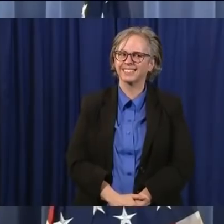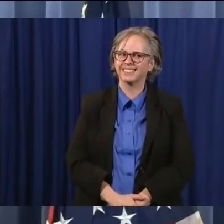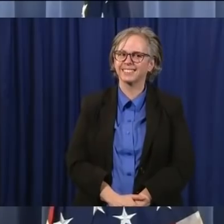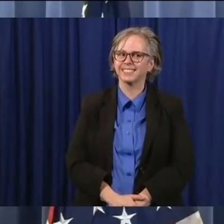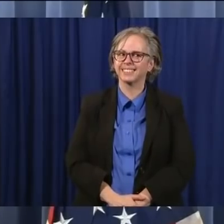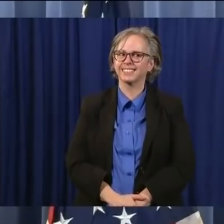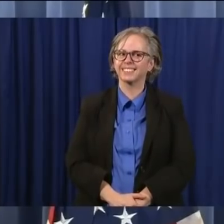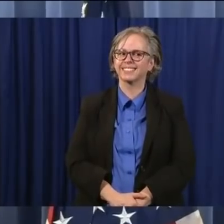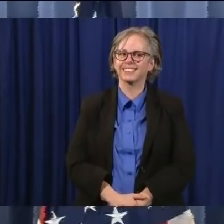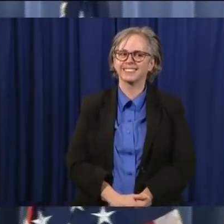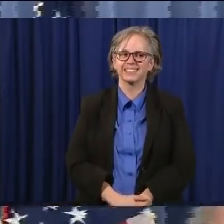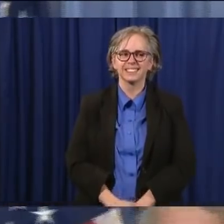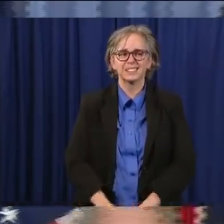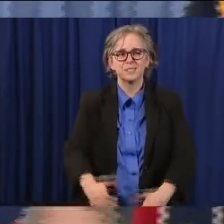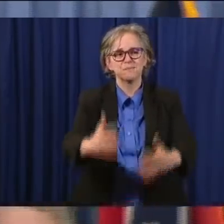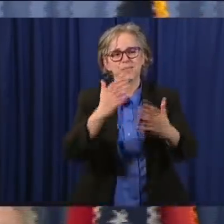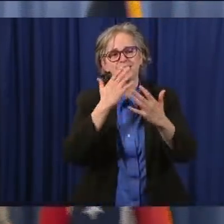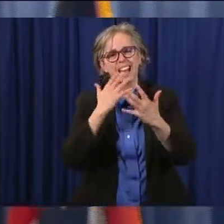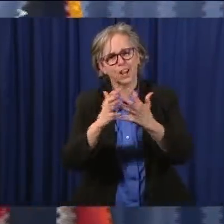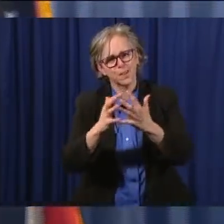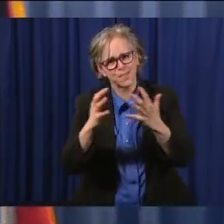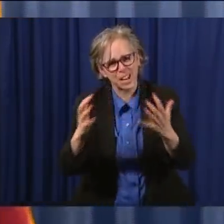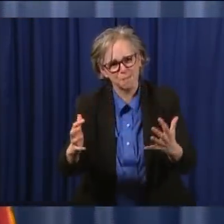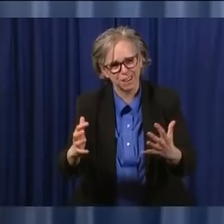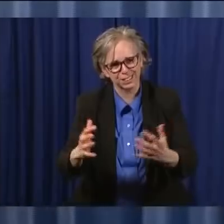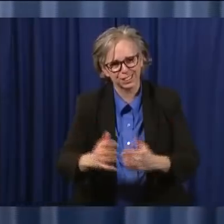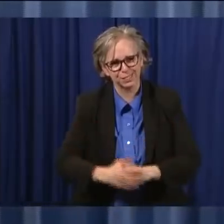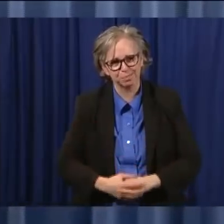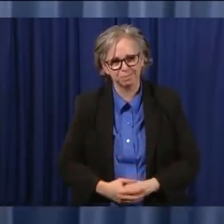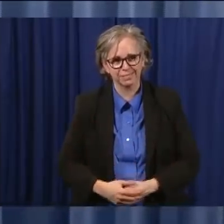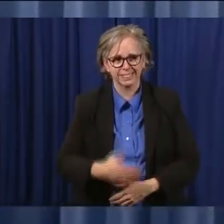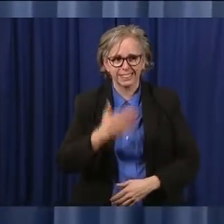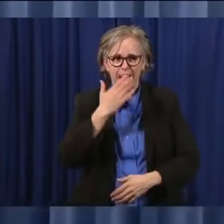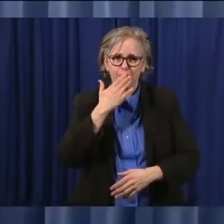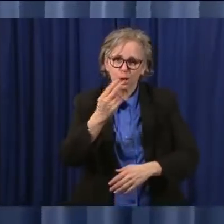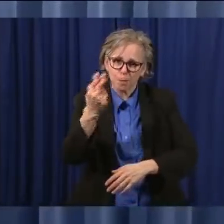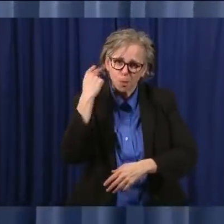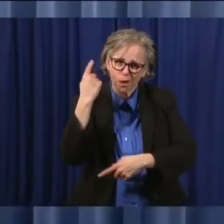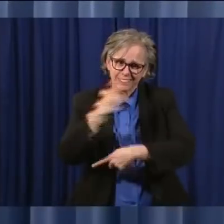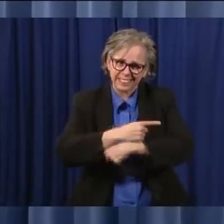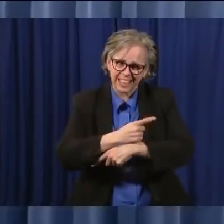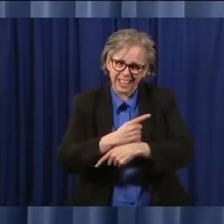We thank them very much. Have a good Memorial Day. Thanks, everybody.